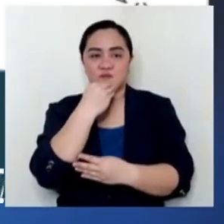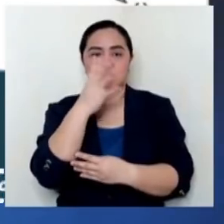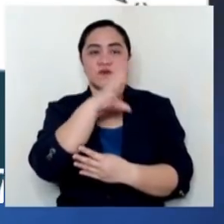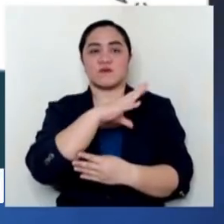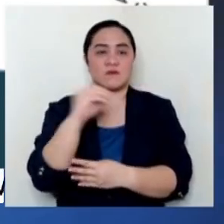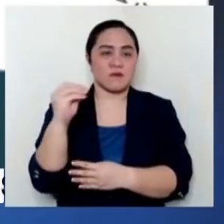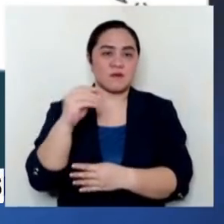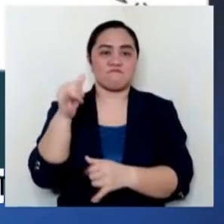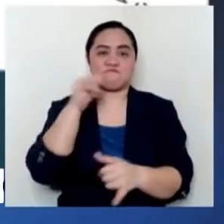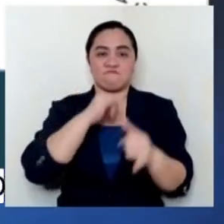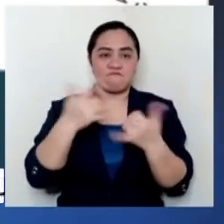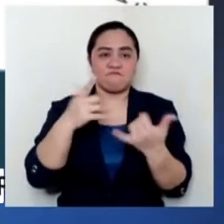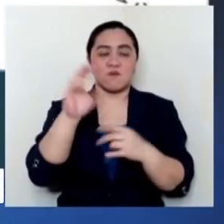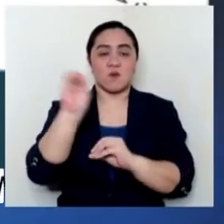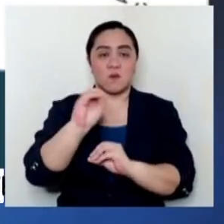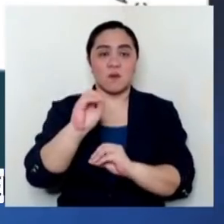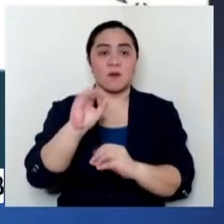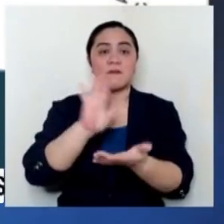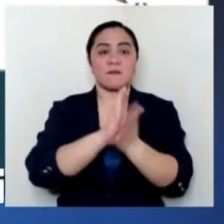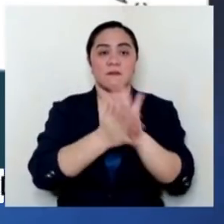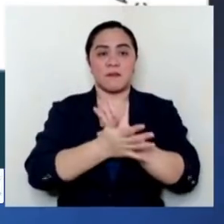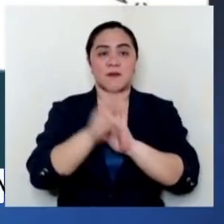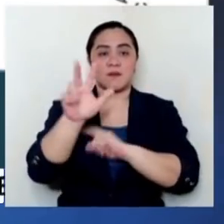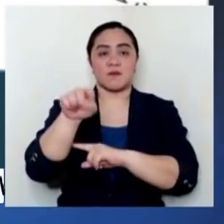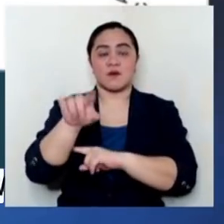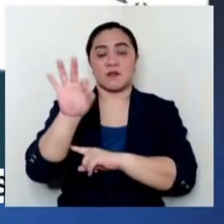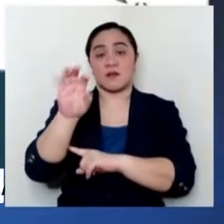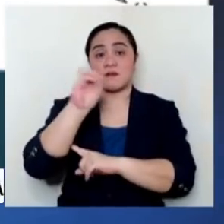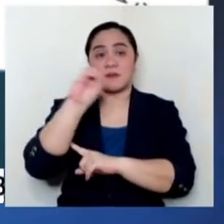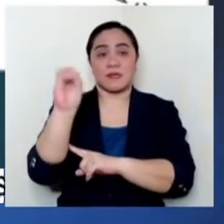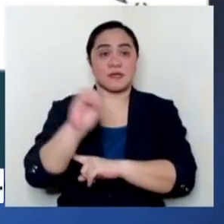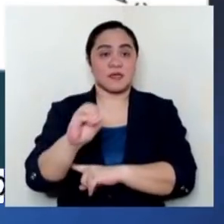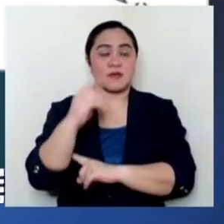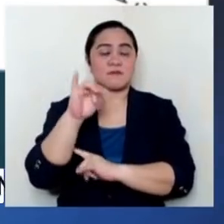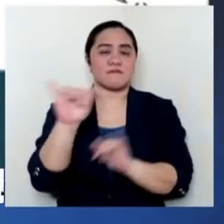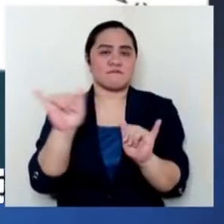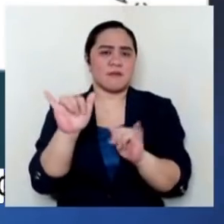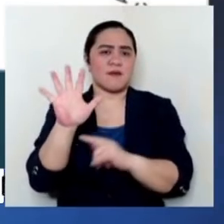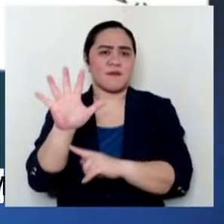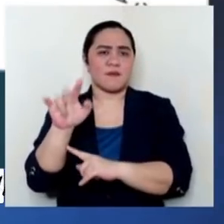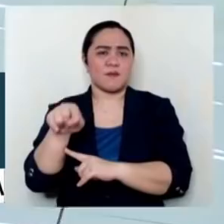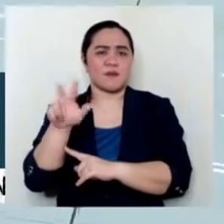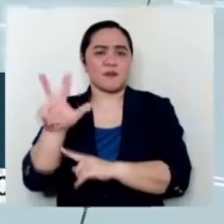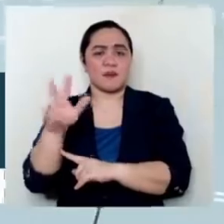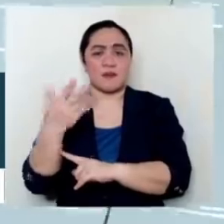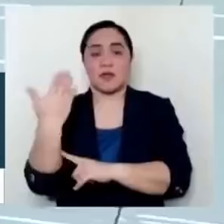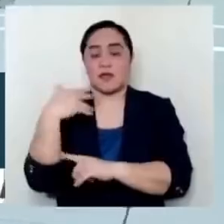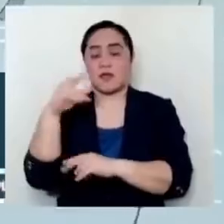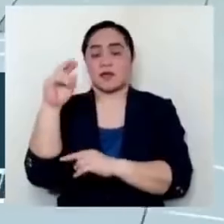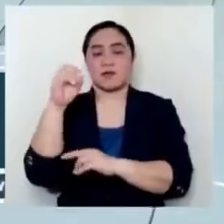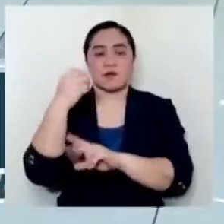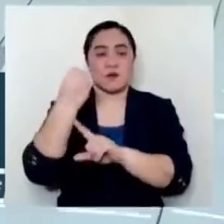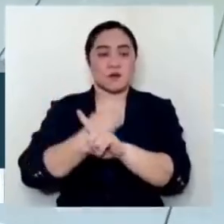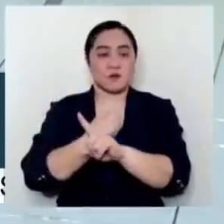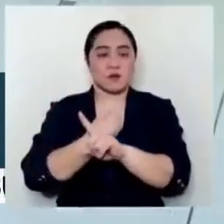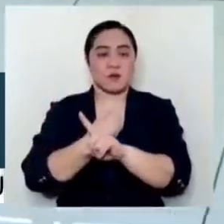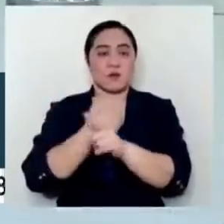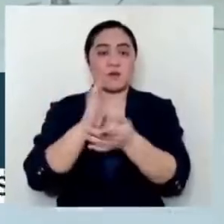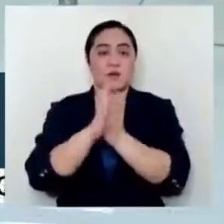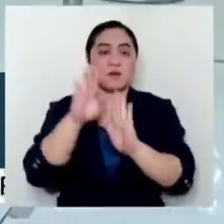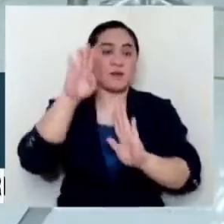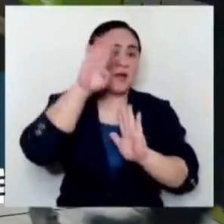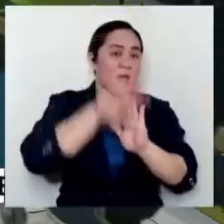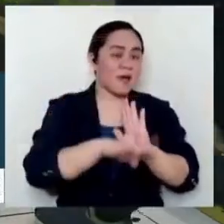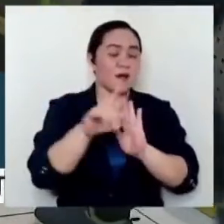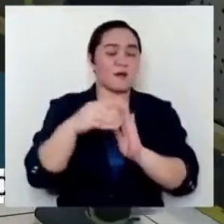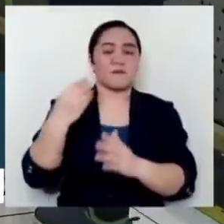to 3.9% during the month from 5.3% in October. That's mainly due to a drop in vegetable prices and